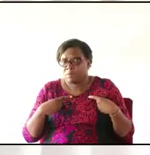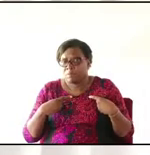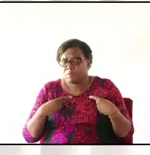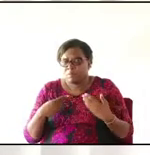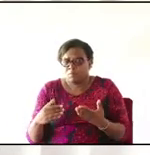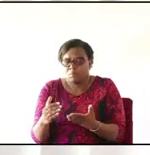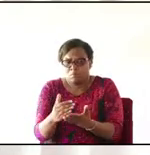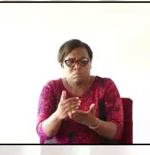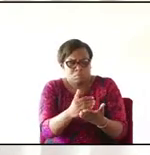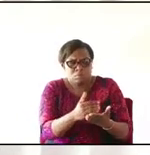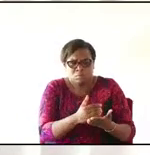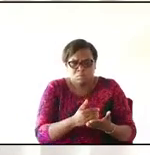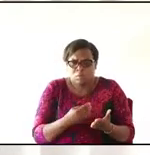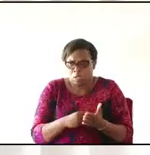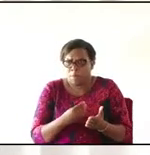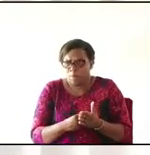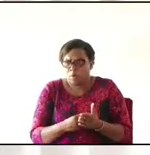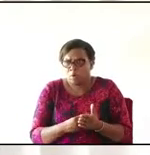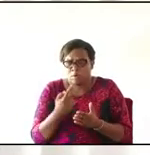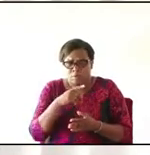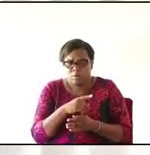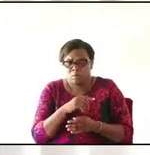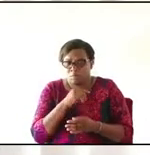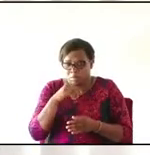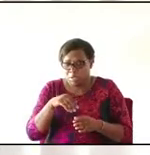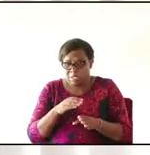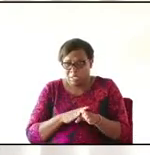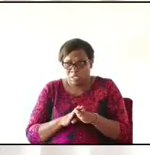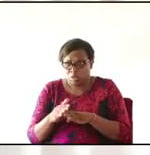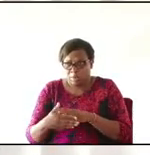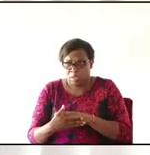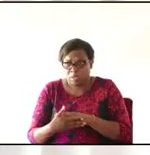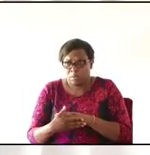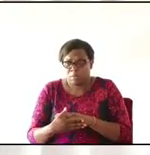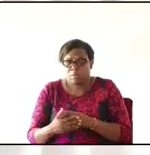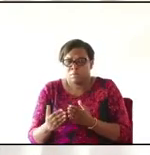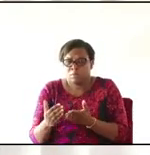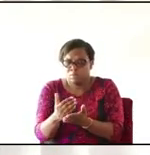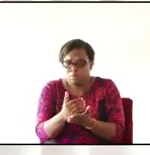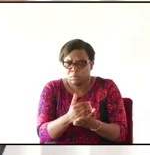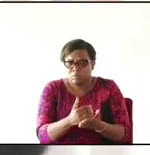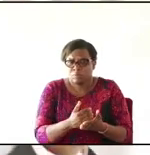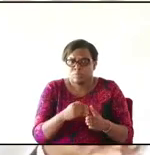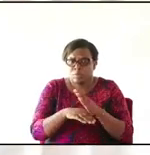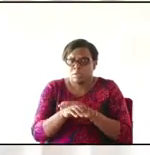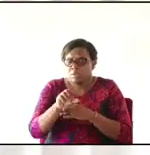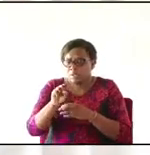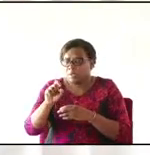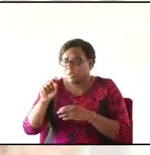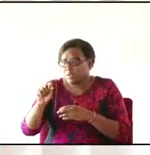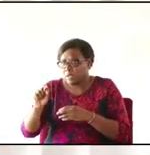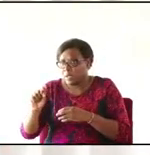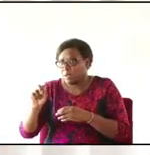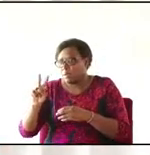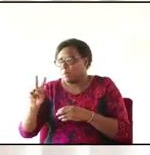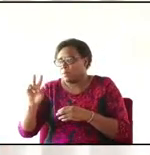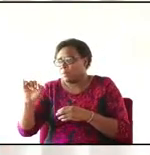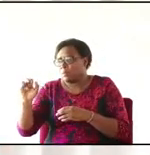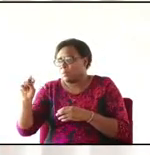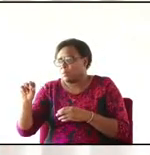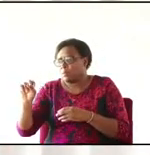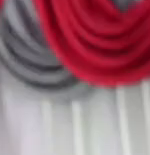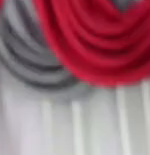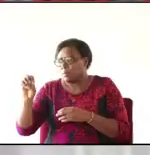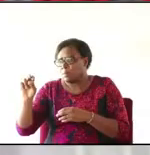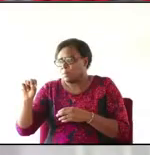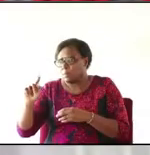some support for her. Not in Jamaica, but to raise some support for her in St. Vincent, where I had a